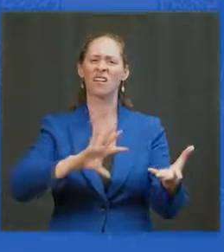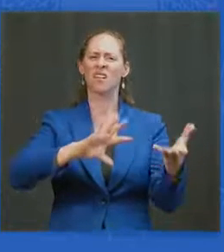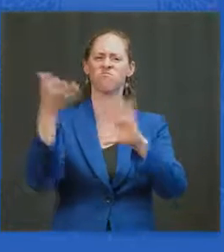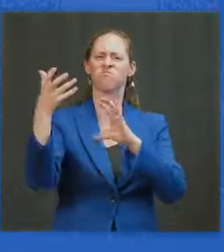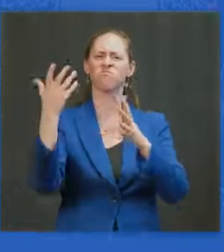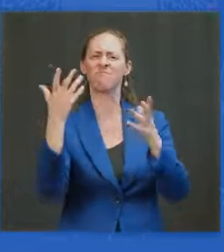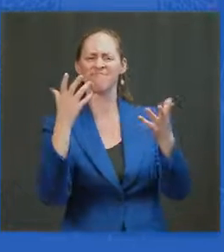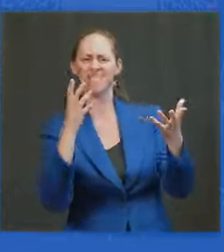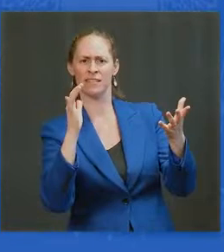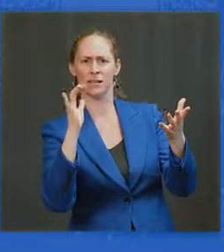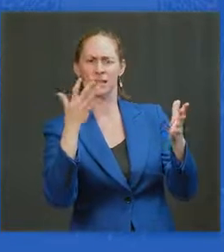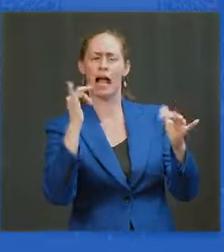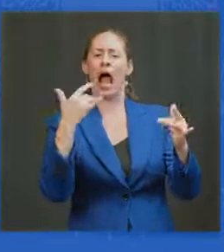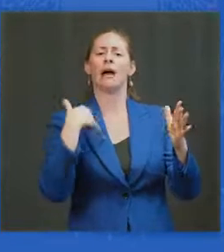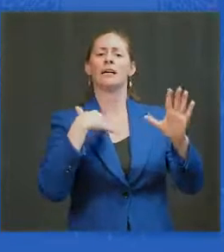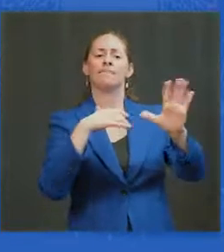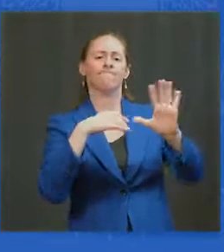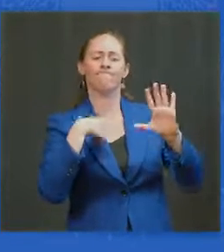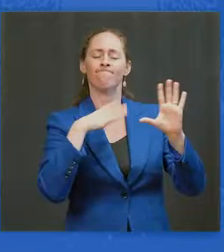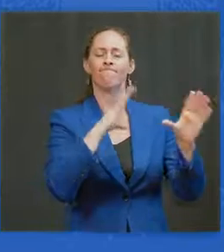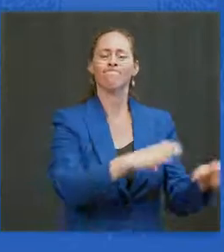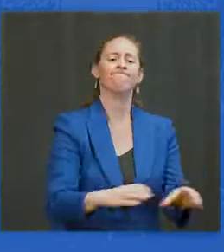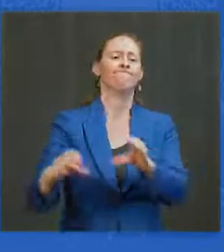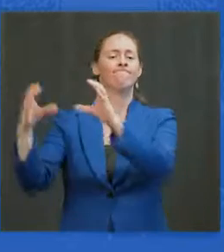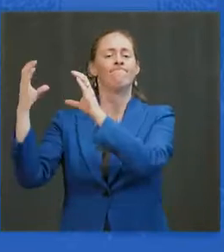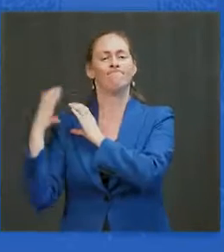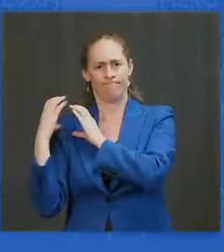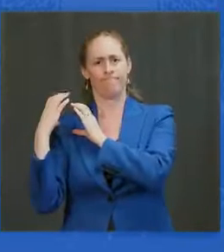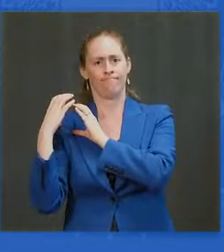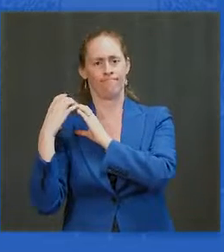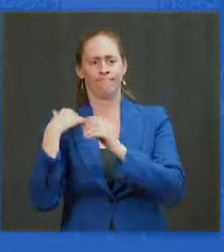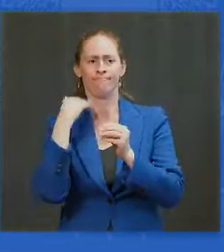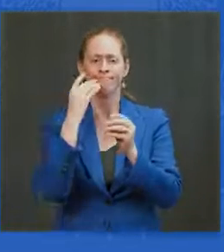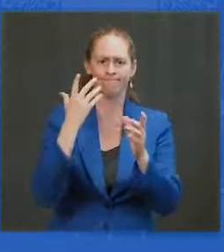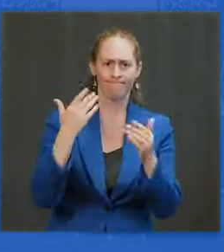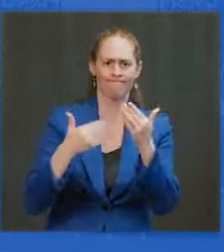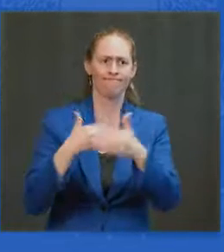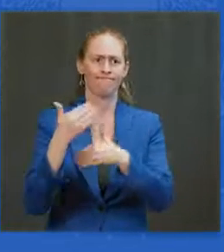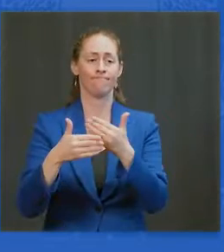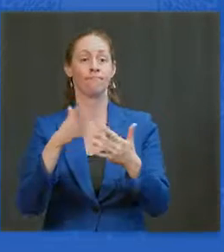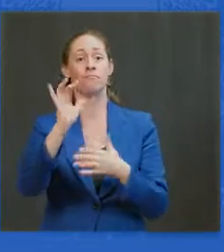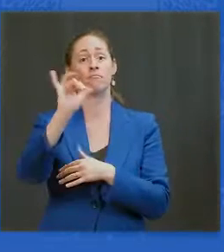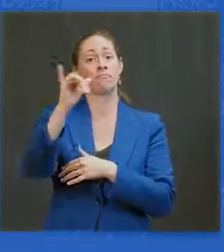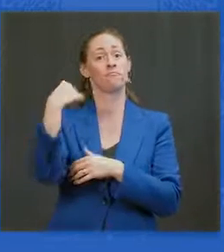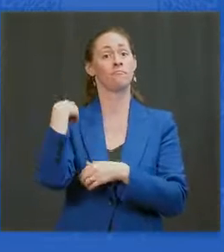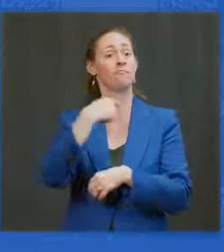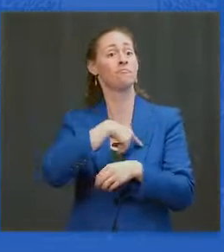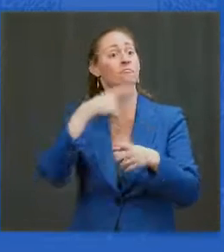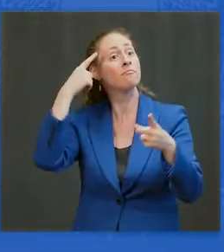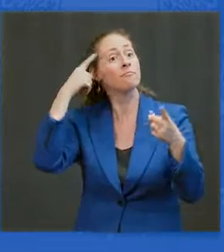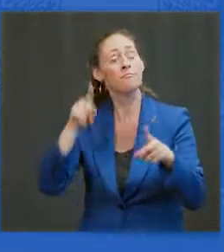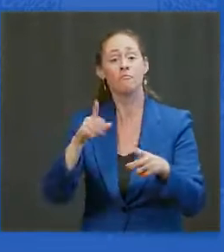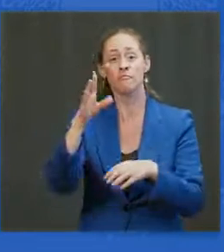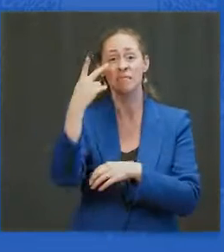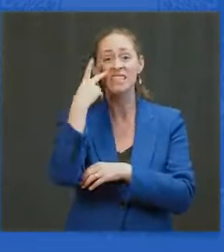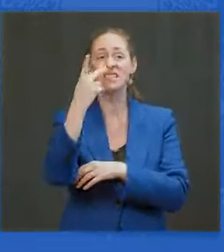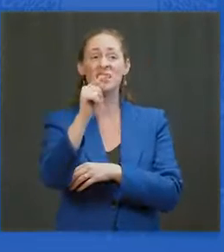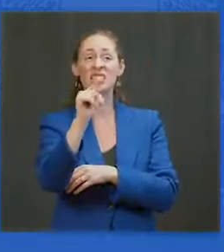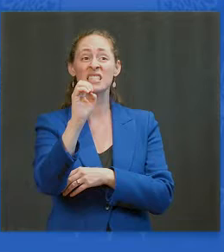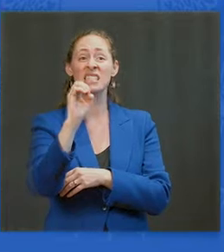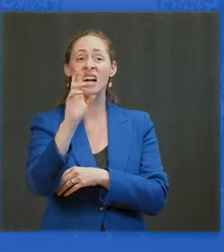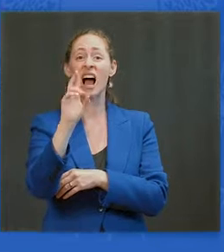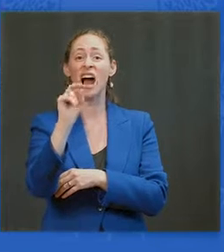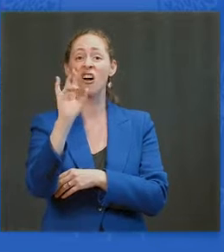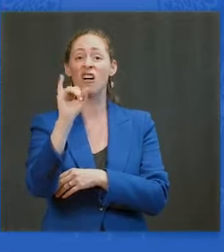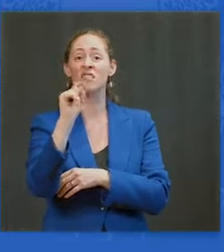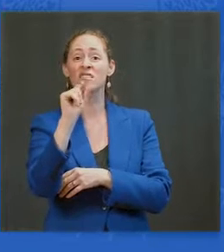have metastasized around the world. We went to Afghanistan with our allies in 2001